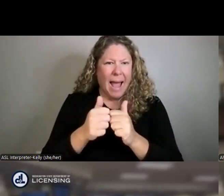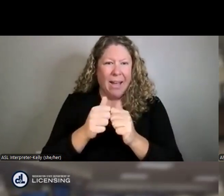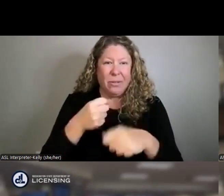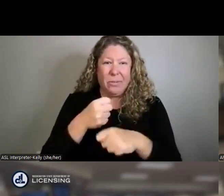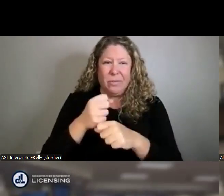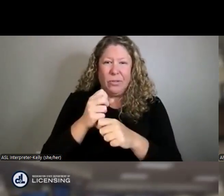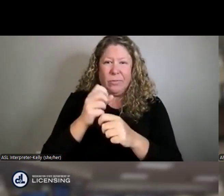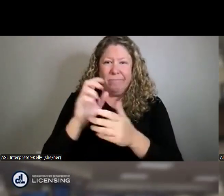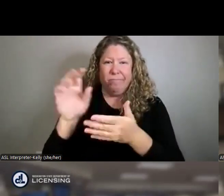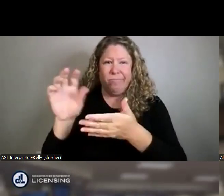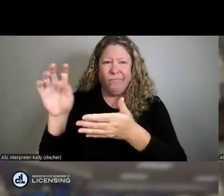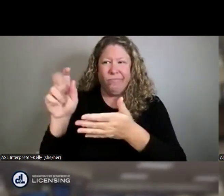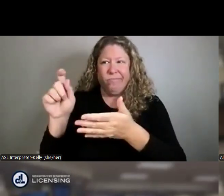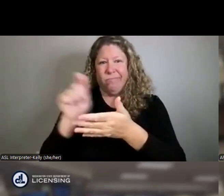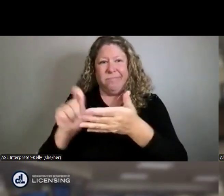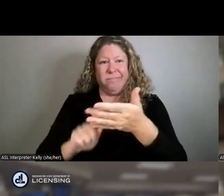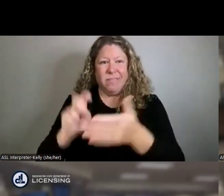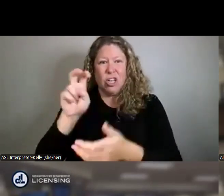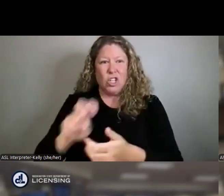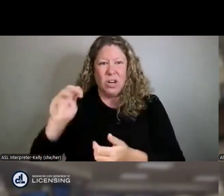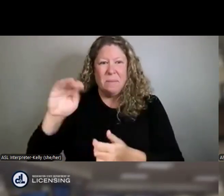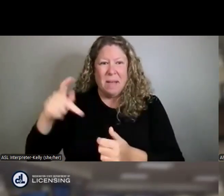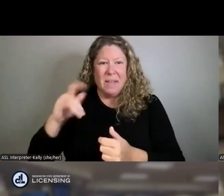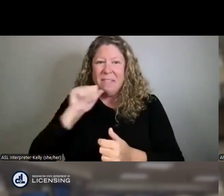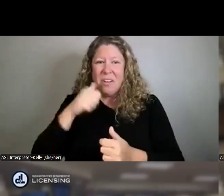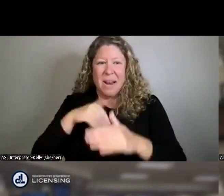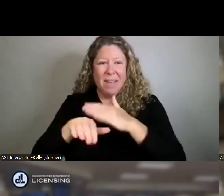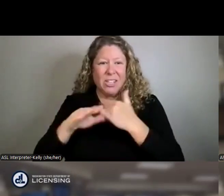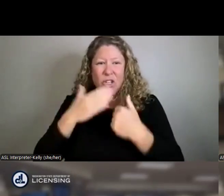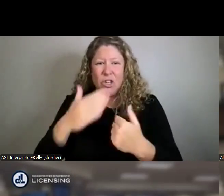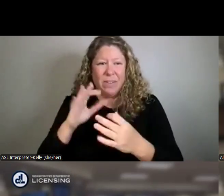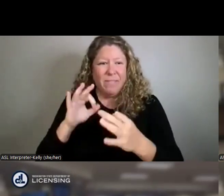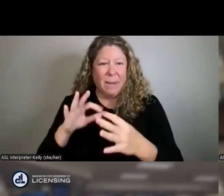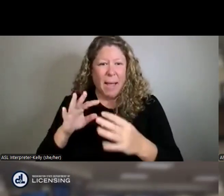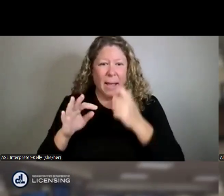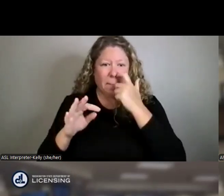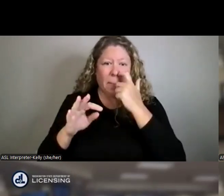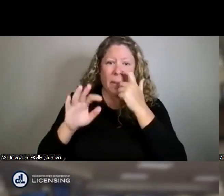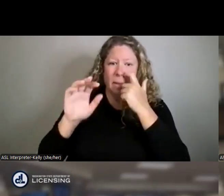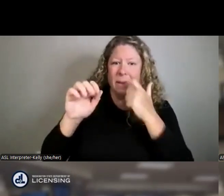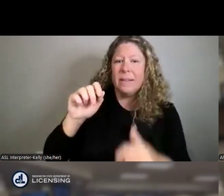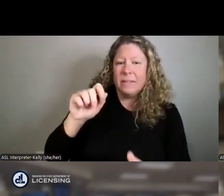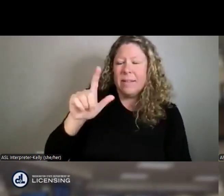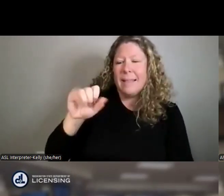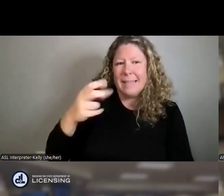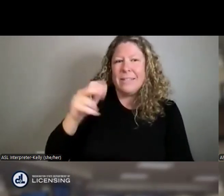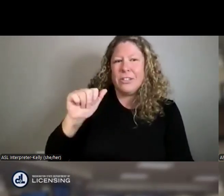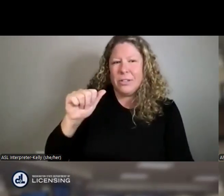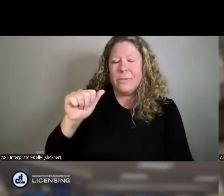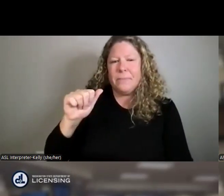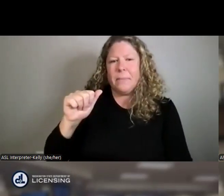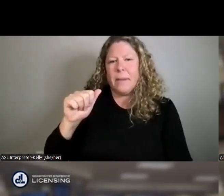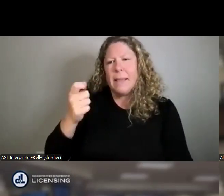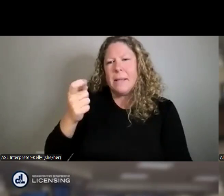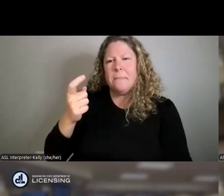access to good feedback? I actually think you touched on it already, so I'll just answer from a different perspective.